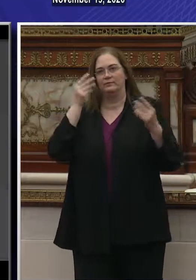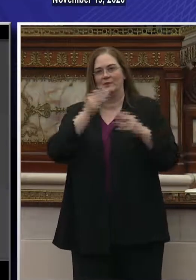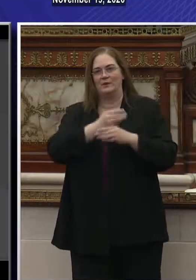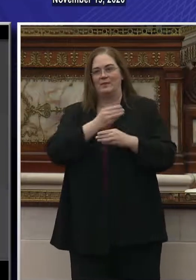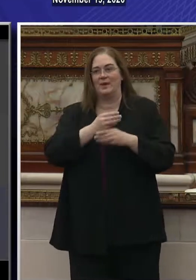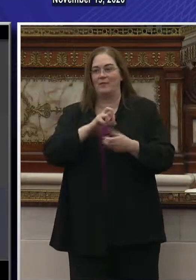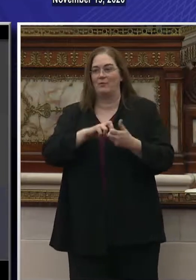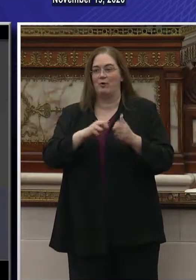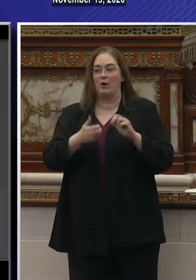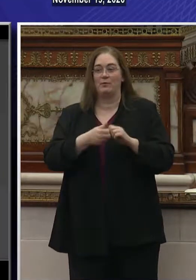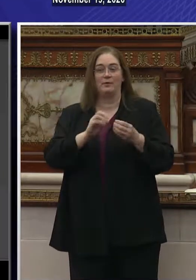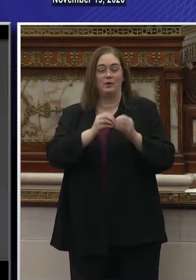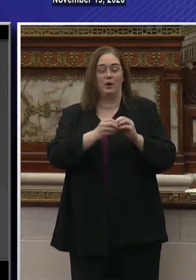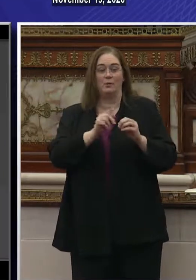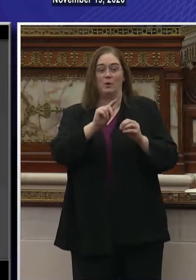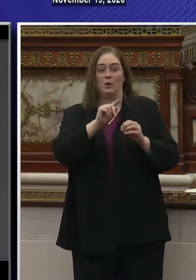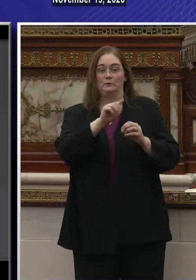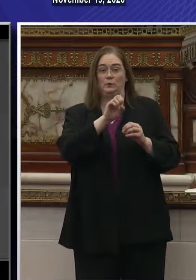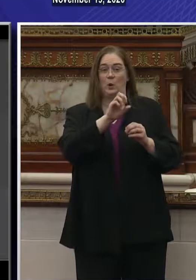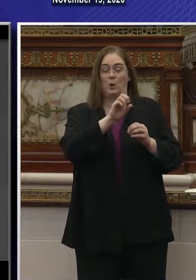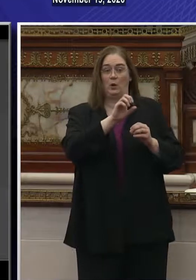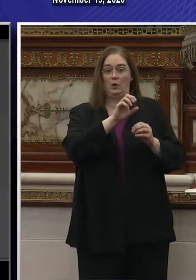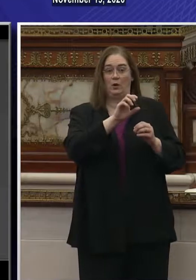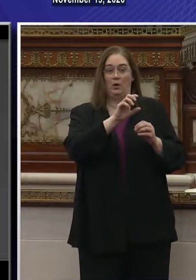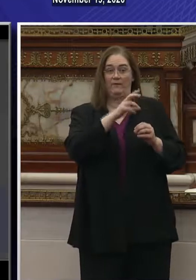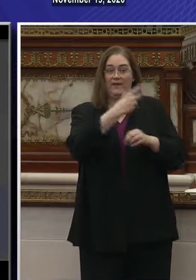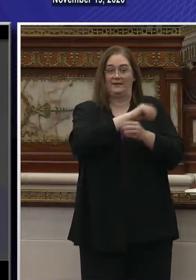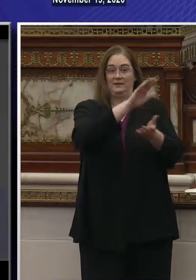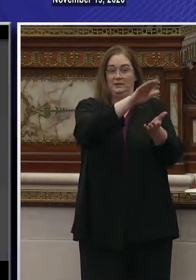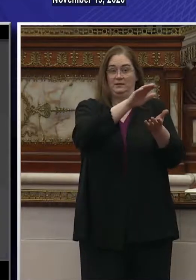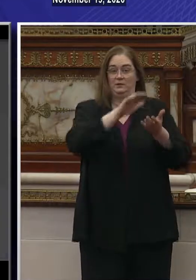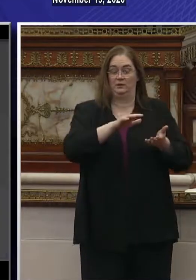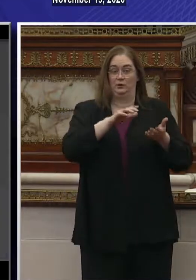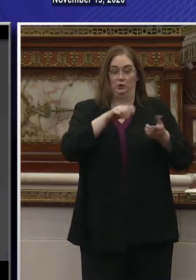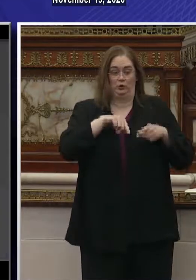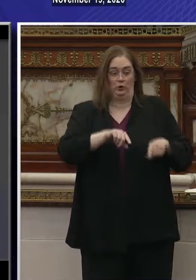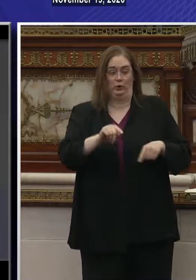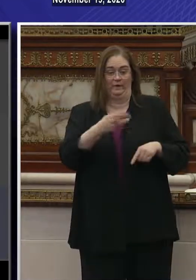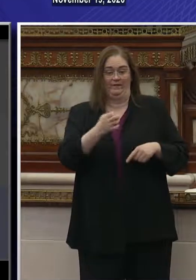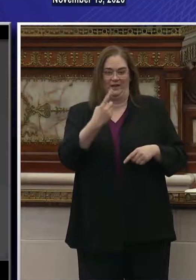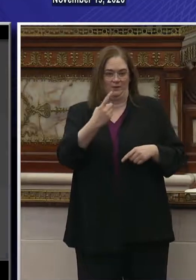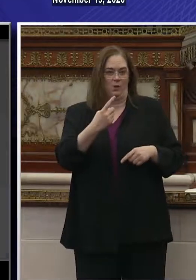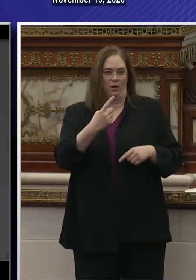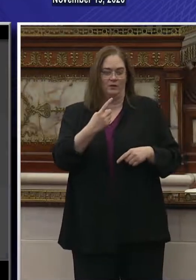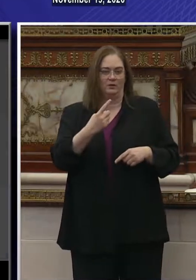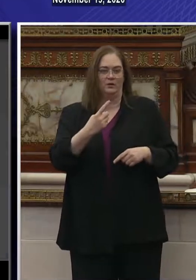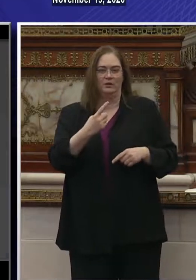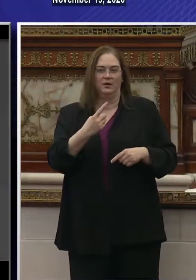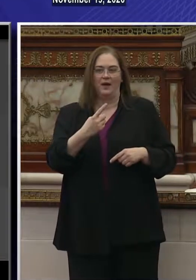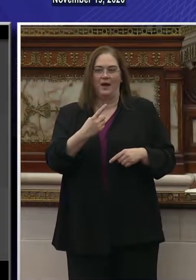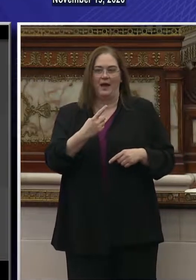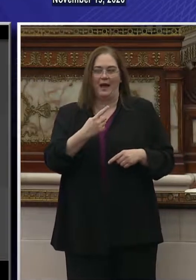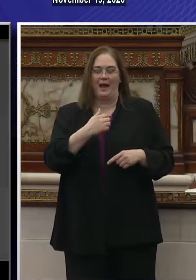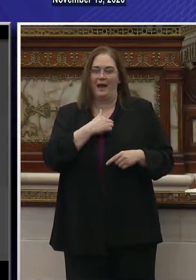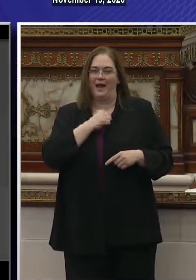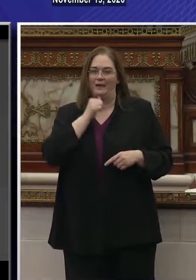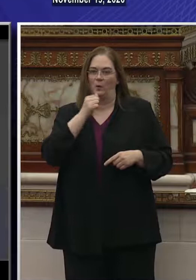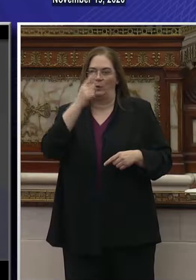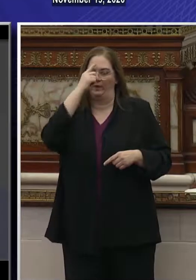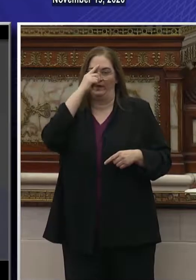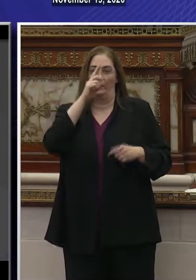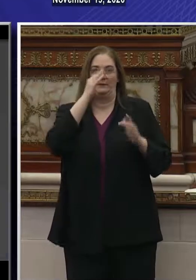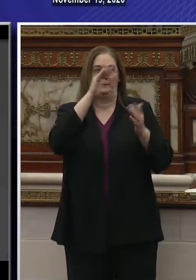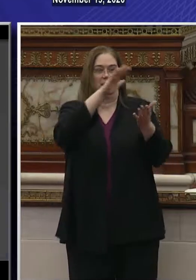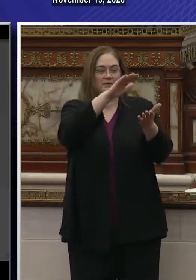problem is the number of doses we expect to receive for phase 1, or sort of in phase 1, I don't think is going to